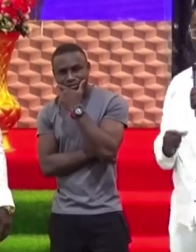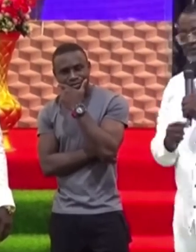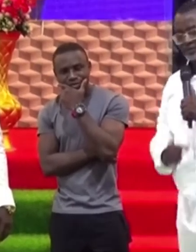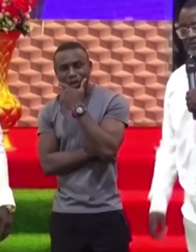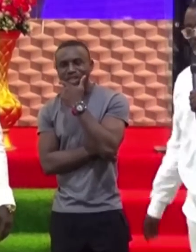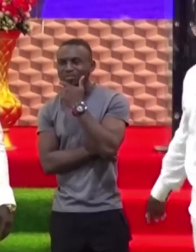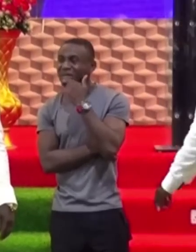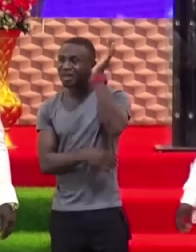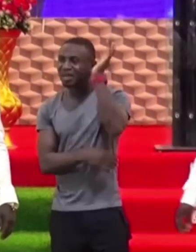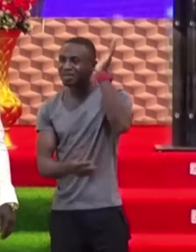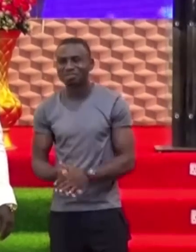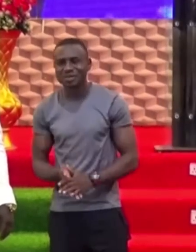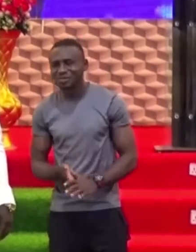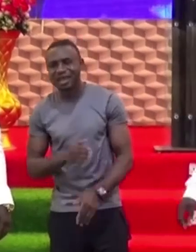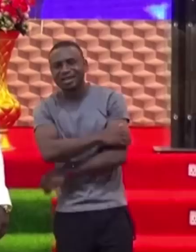náà.